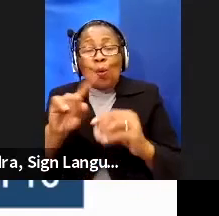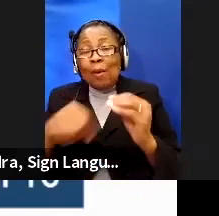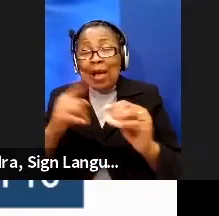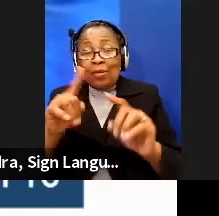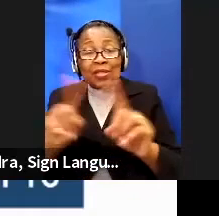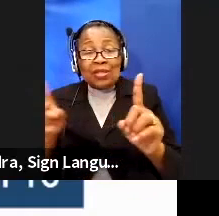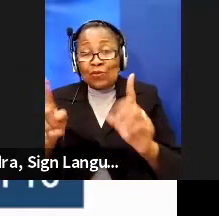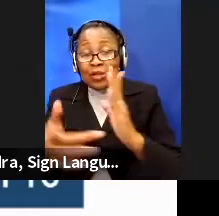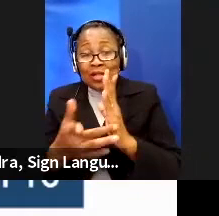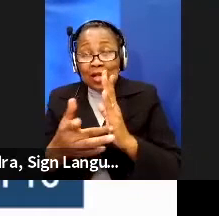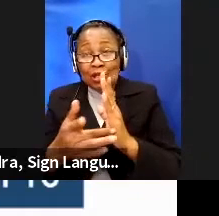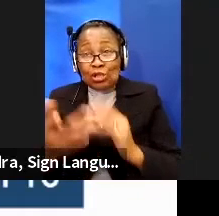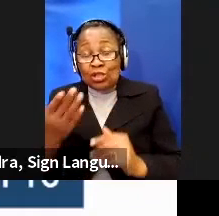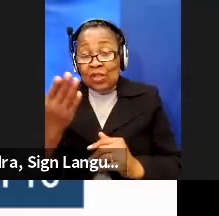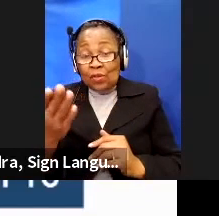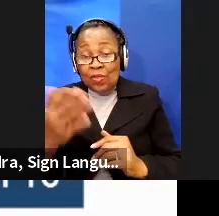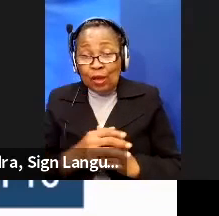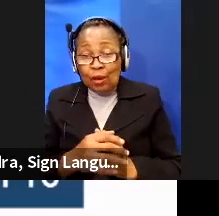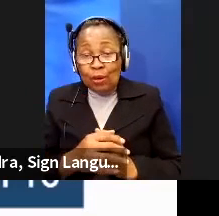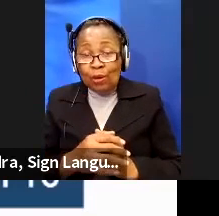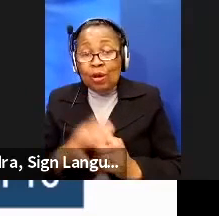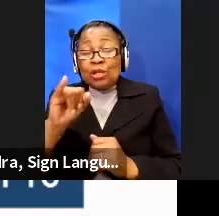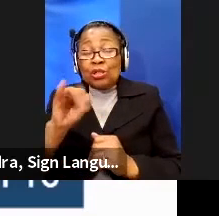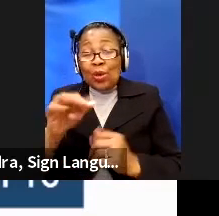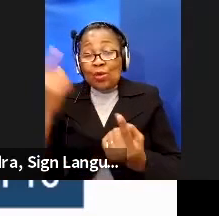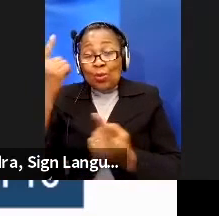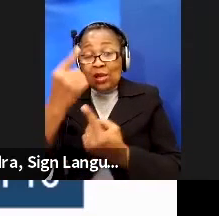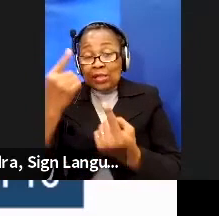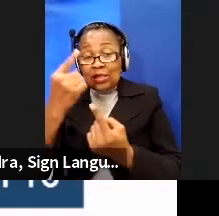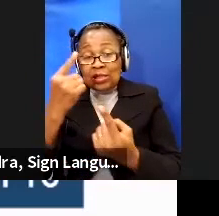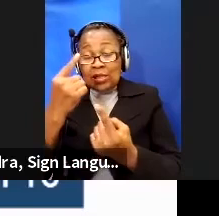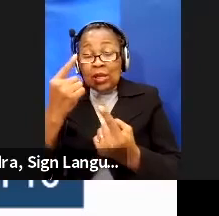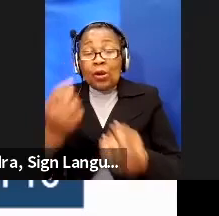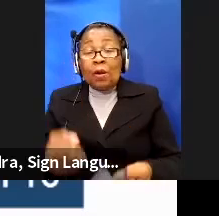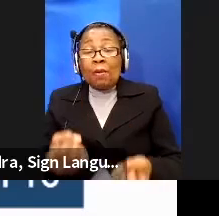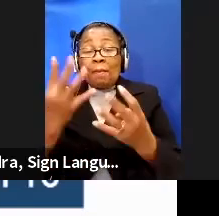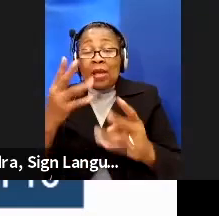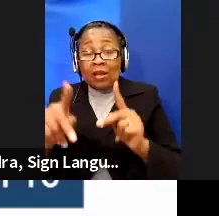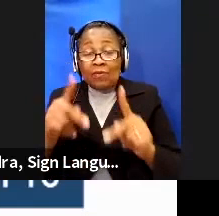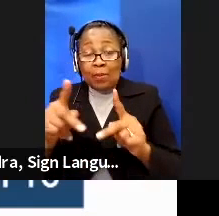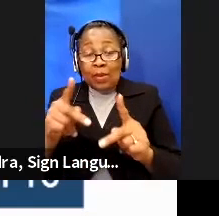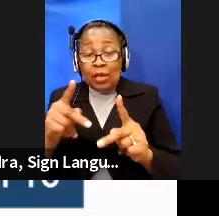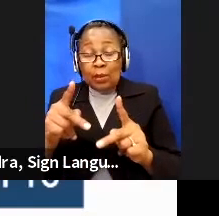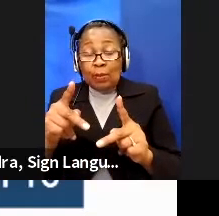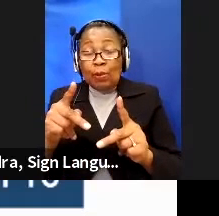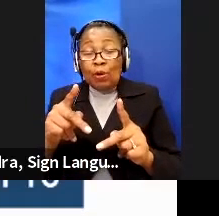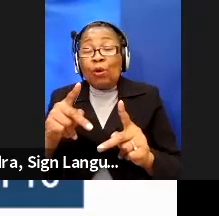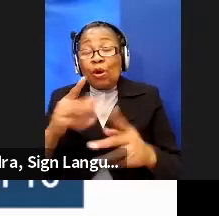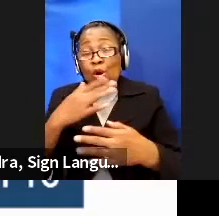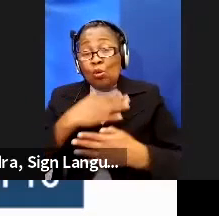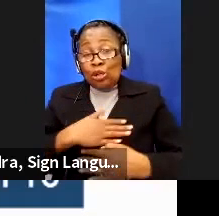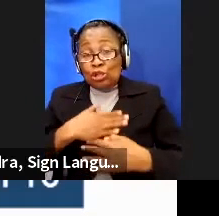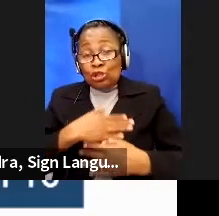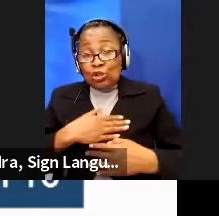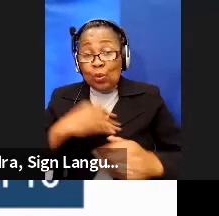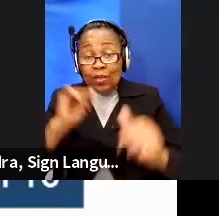are out there. So if we consider the fact that many of the people that are enjoying theater